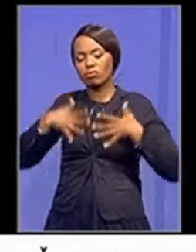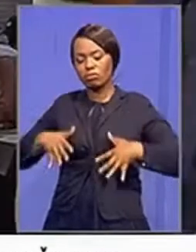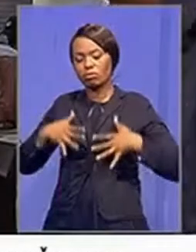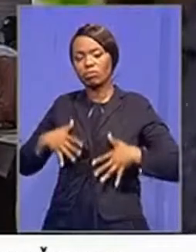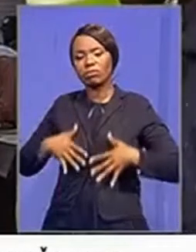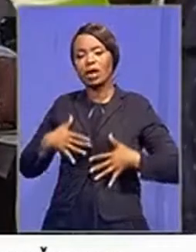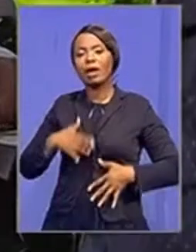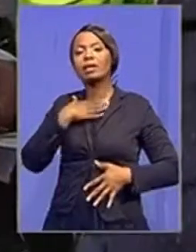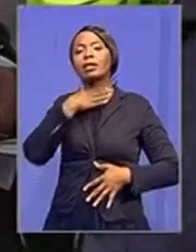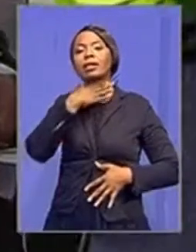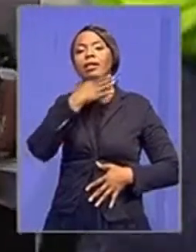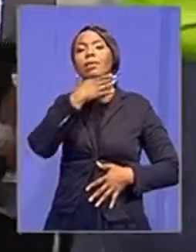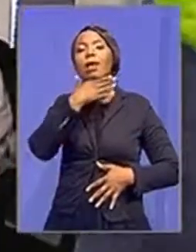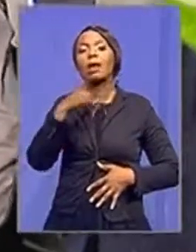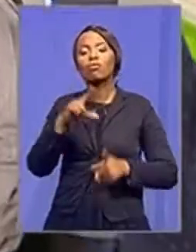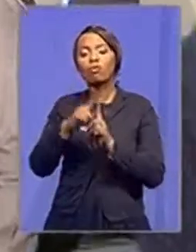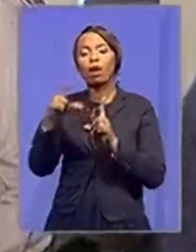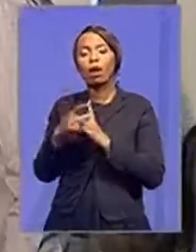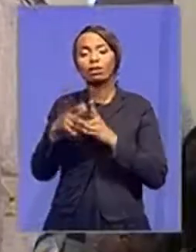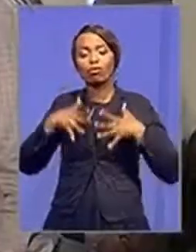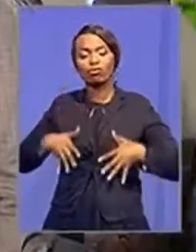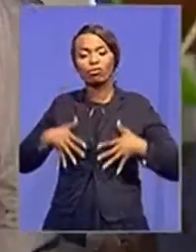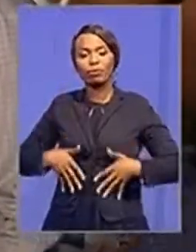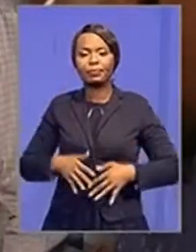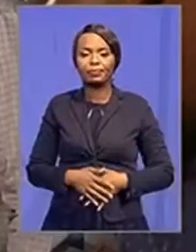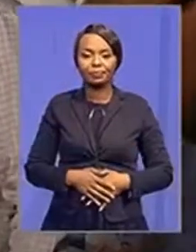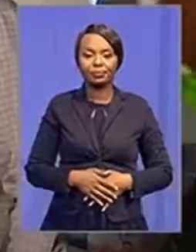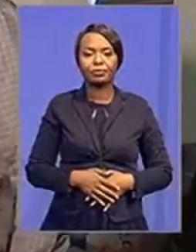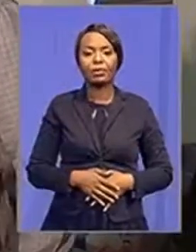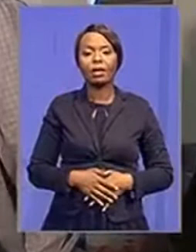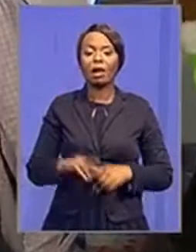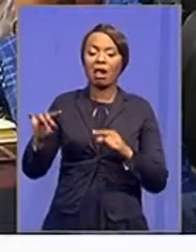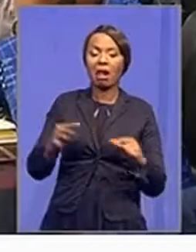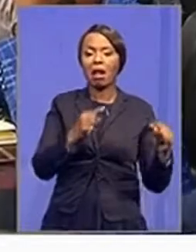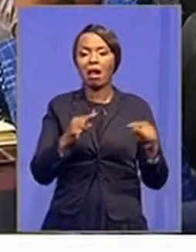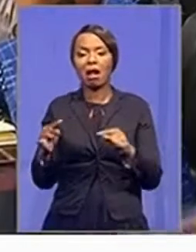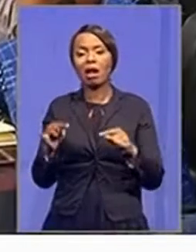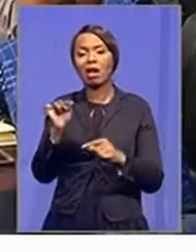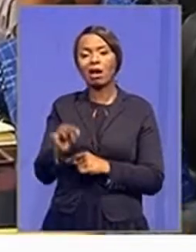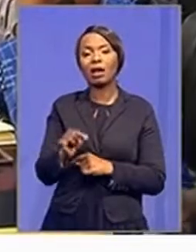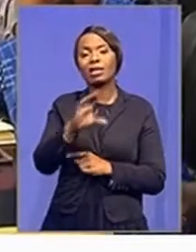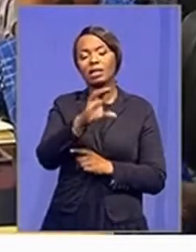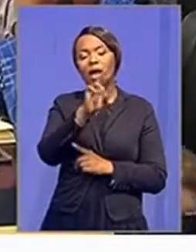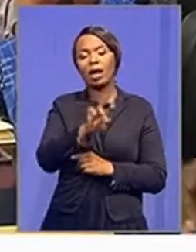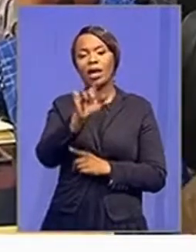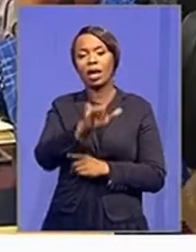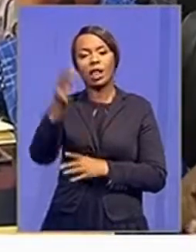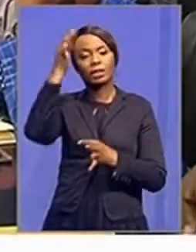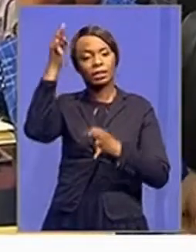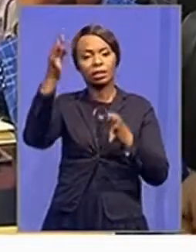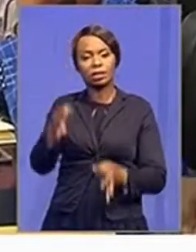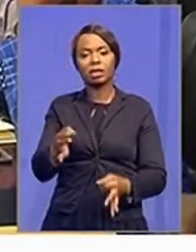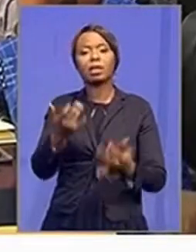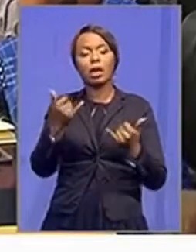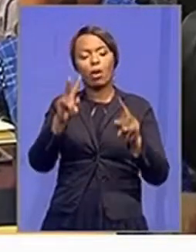Mahlangu. Go nna mo dipuisanong sebaka sa dibeke ka fa tlase ga bokomedi ba khomisene ya ditokelo CRL go tlisitse ditshwetso tse di nang le